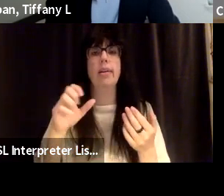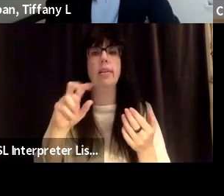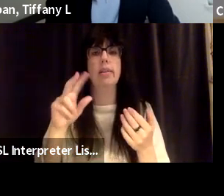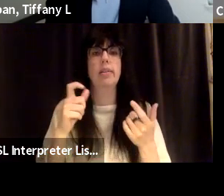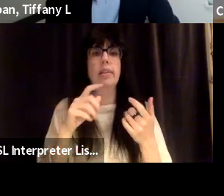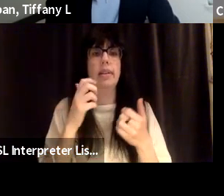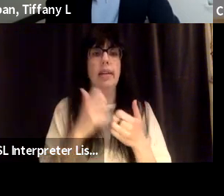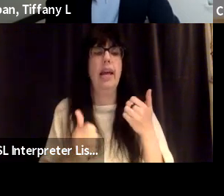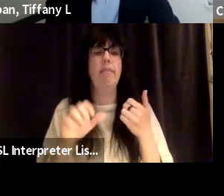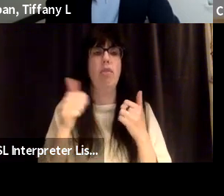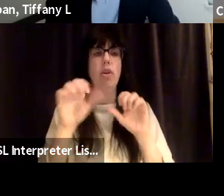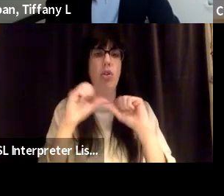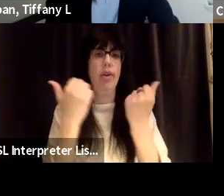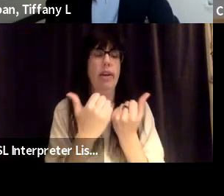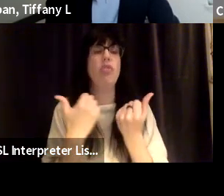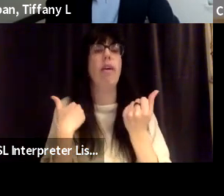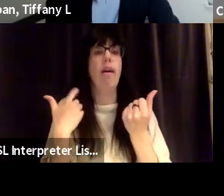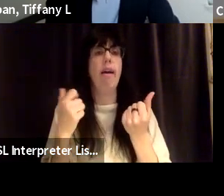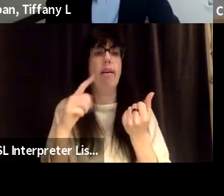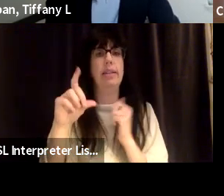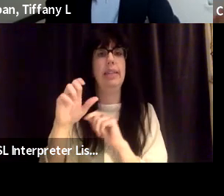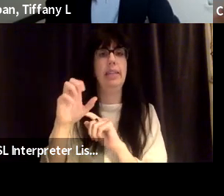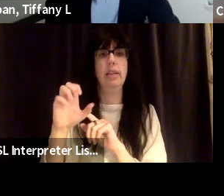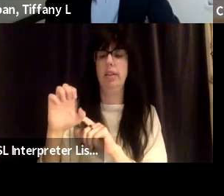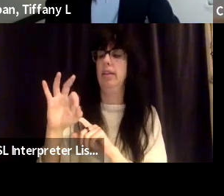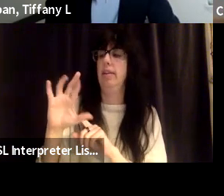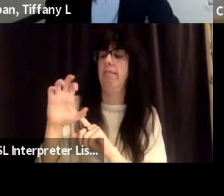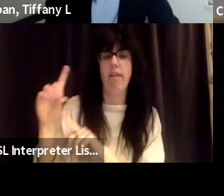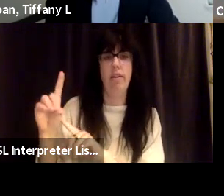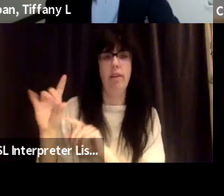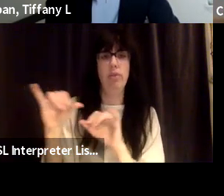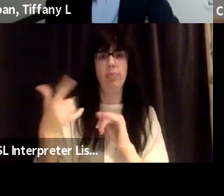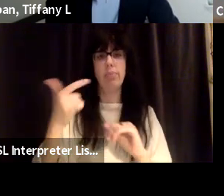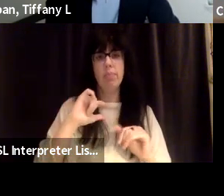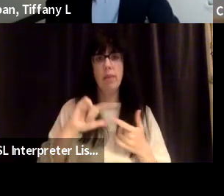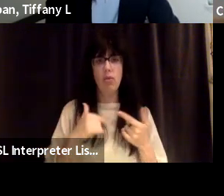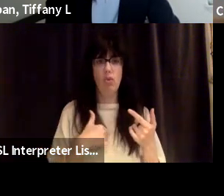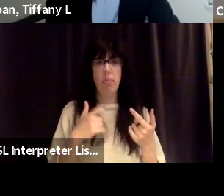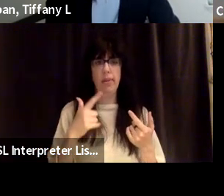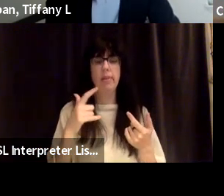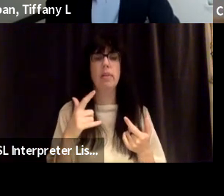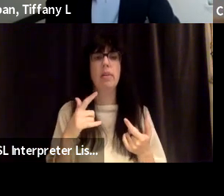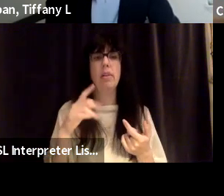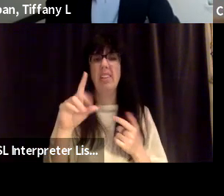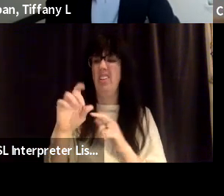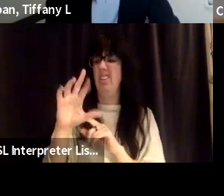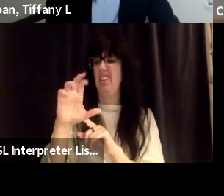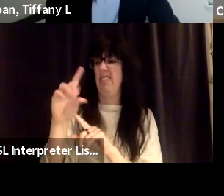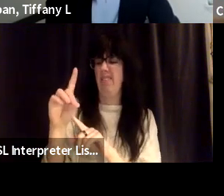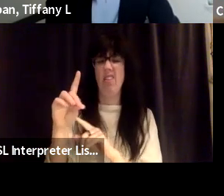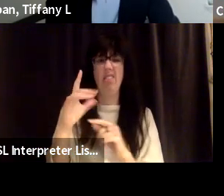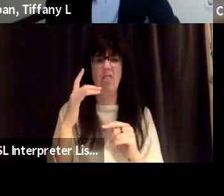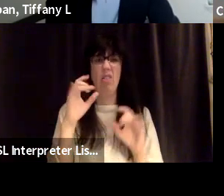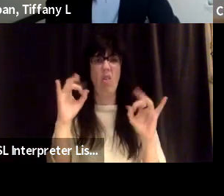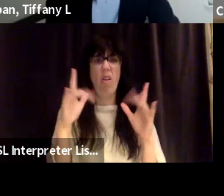Every other agency also got defunded. Back on to me. Defunding is a terrible analogy. I'm a reporter and I'm